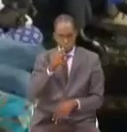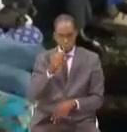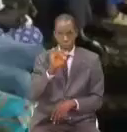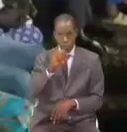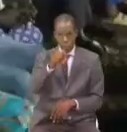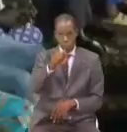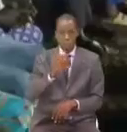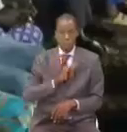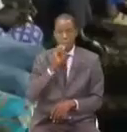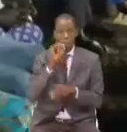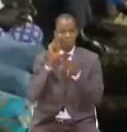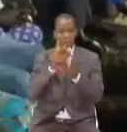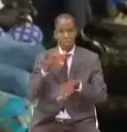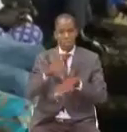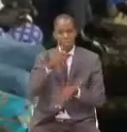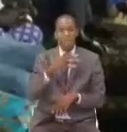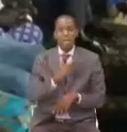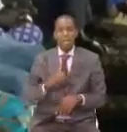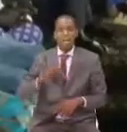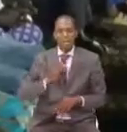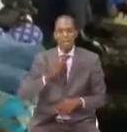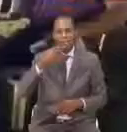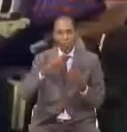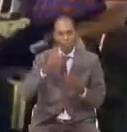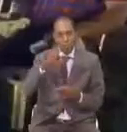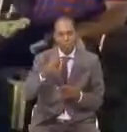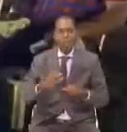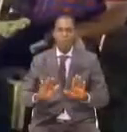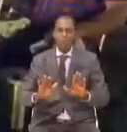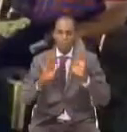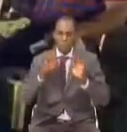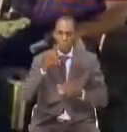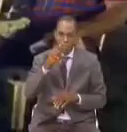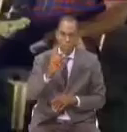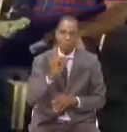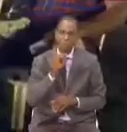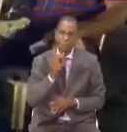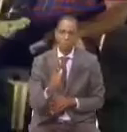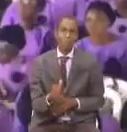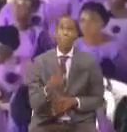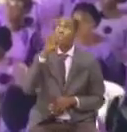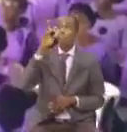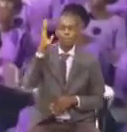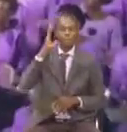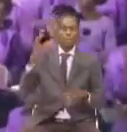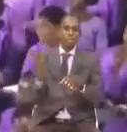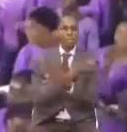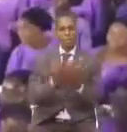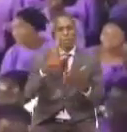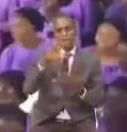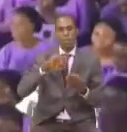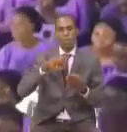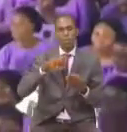you. And I say tonight, fear thou not. It will rule your problems away. It